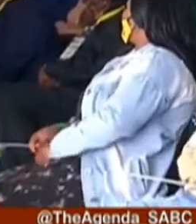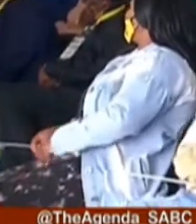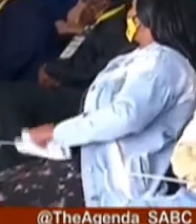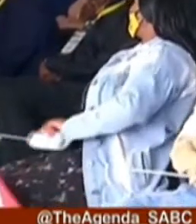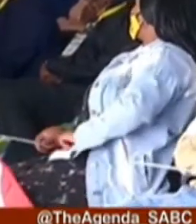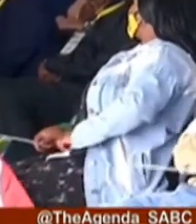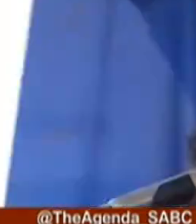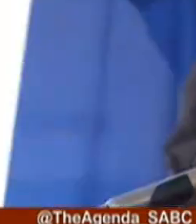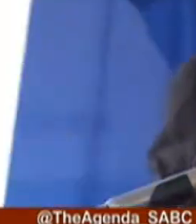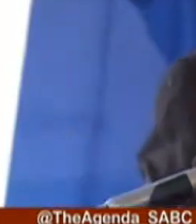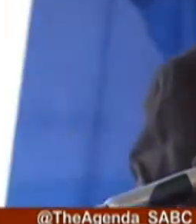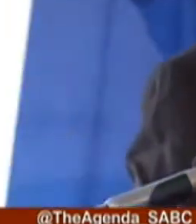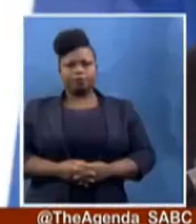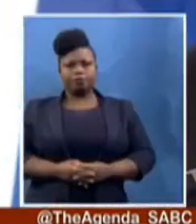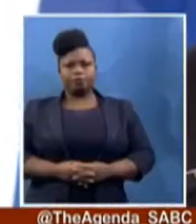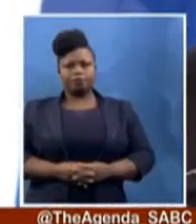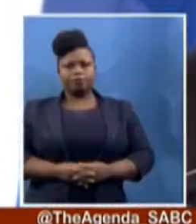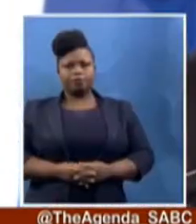Program Director,